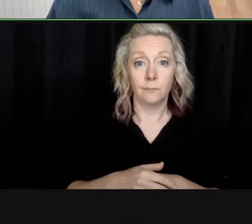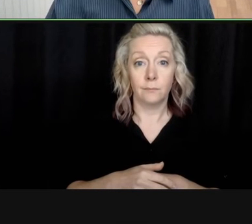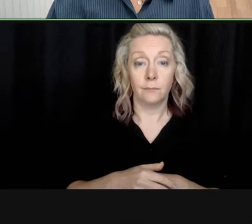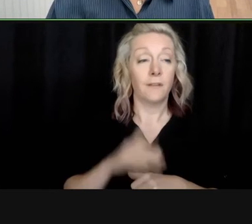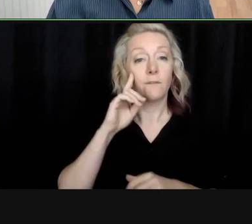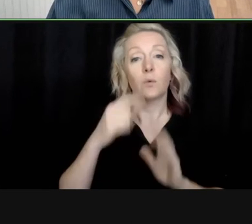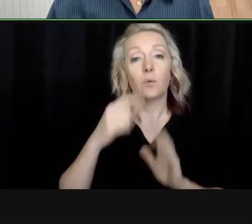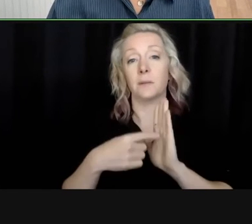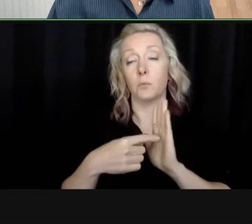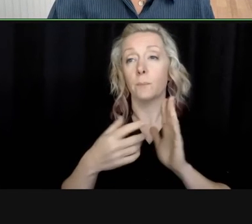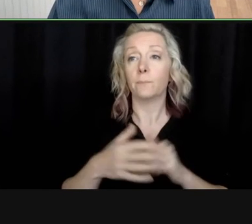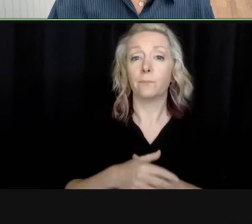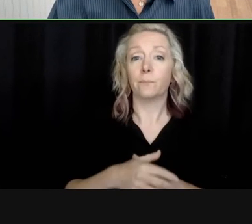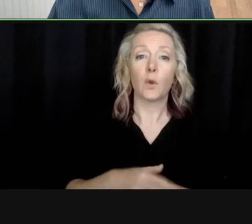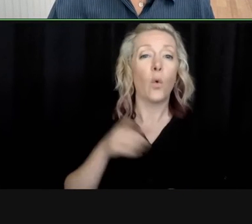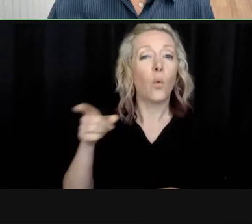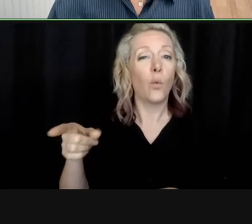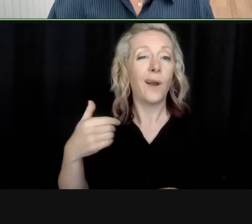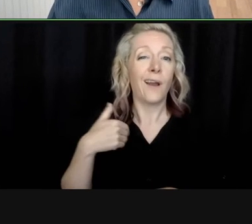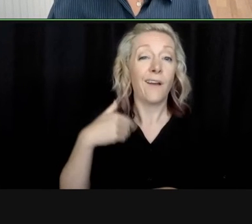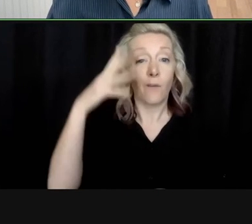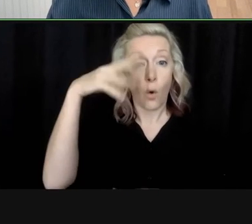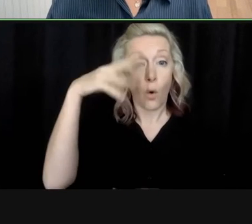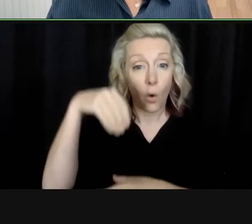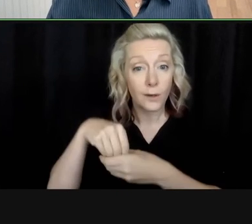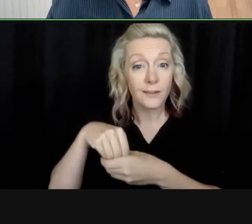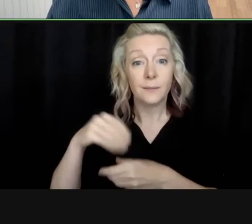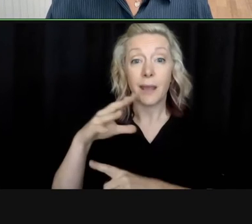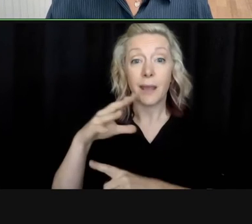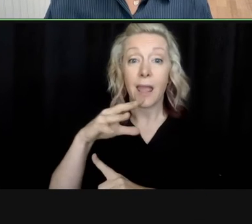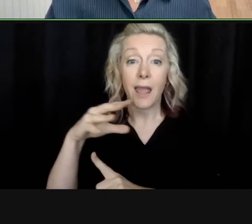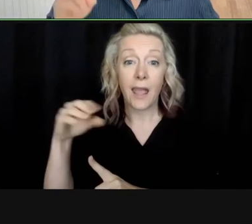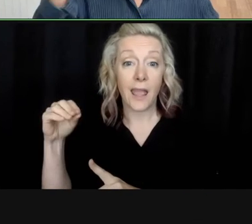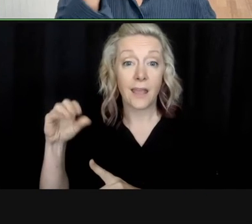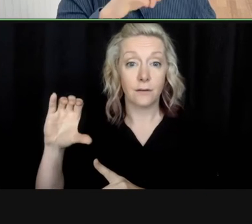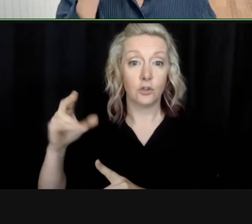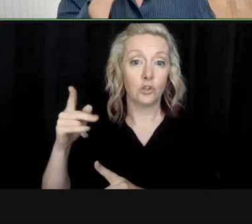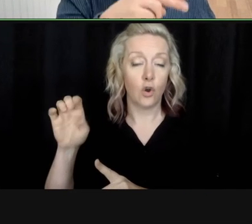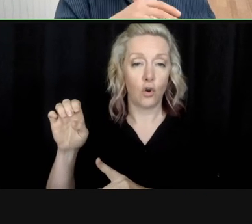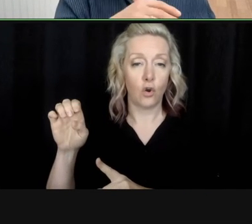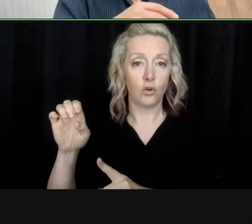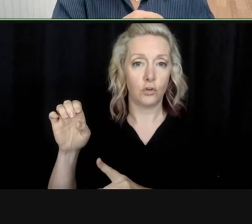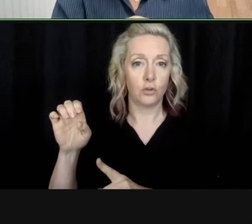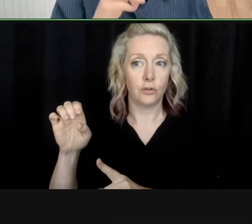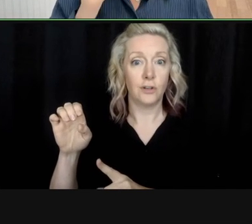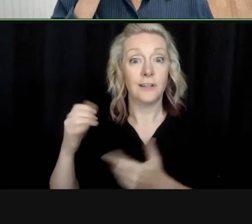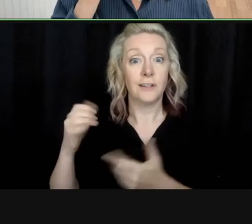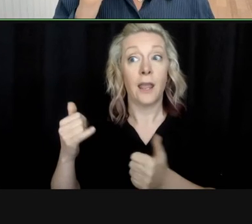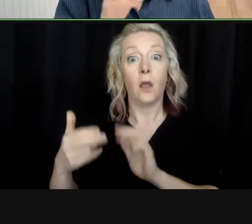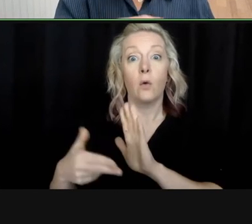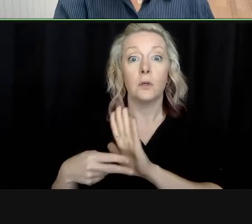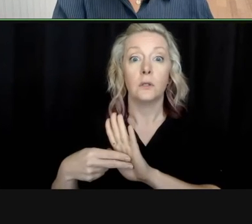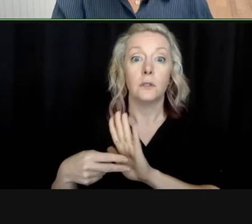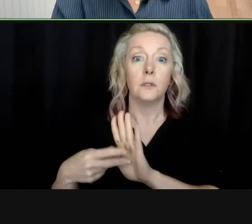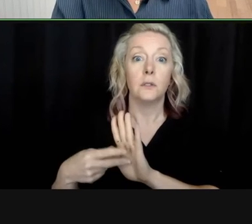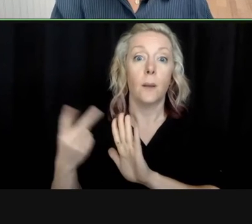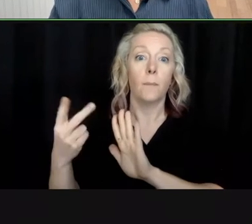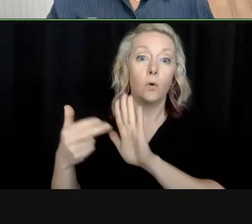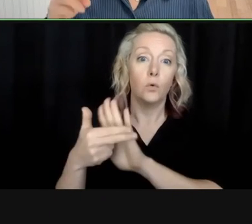say, like, well, this child has autism and charge syndrome. So now all of a sudden they've got these two things that maybe other